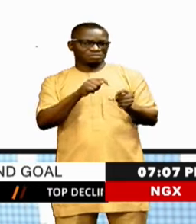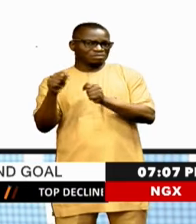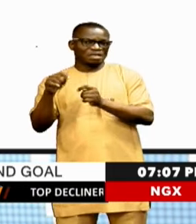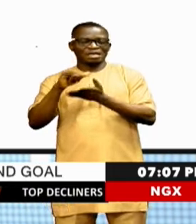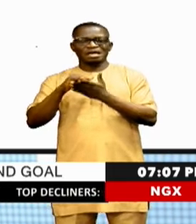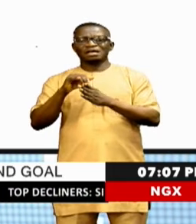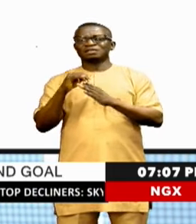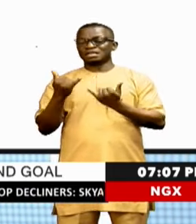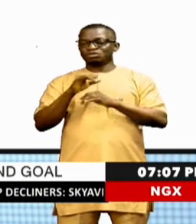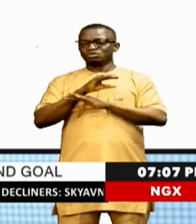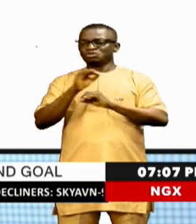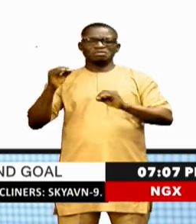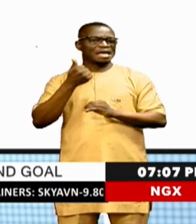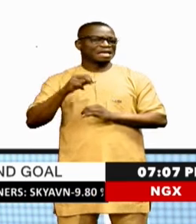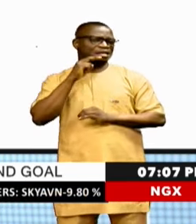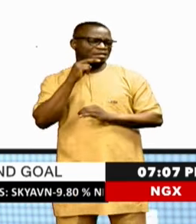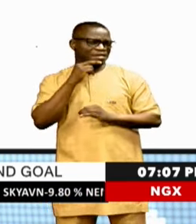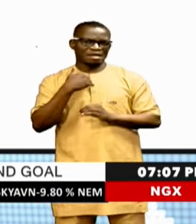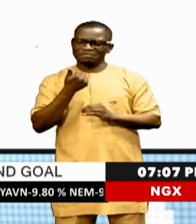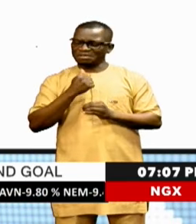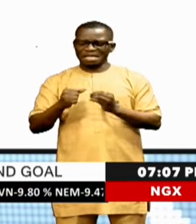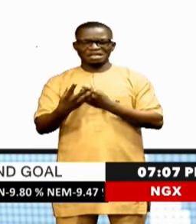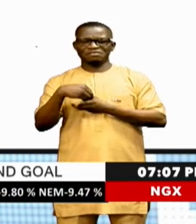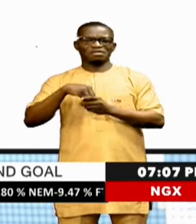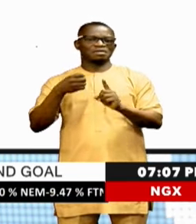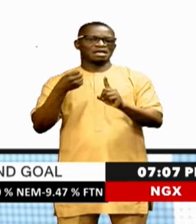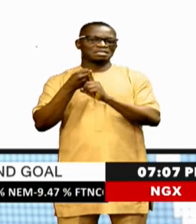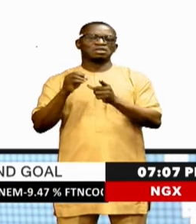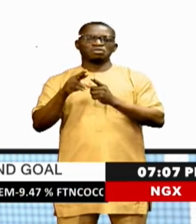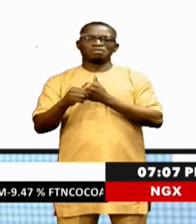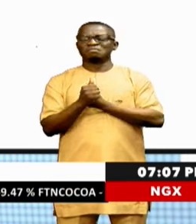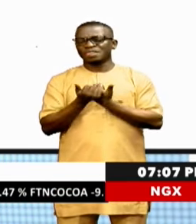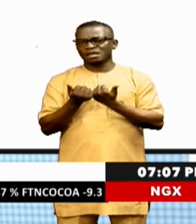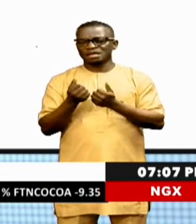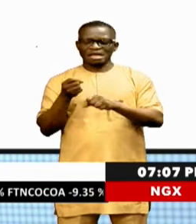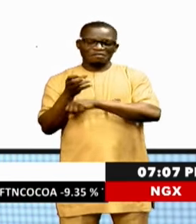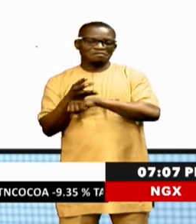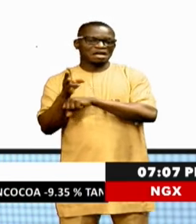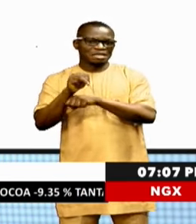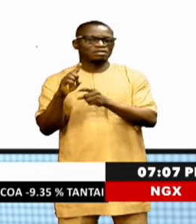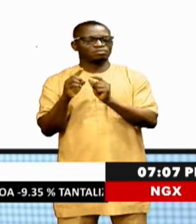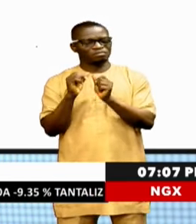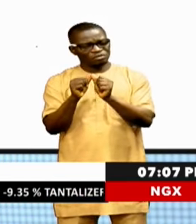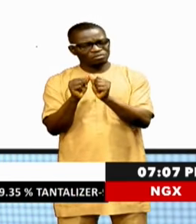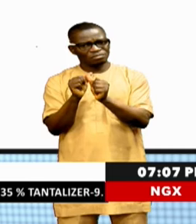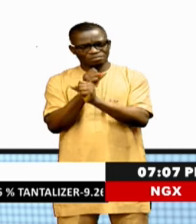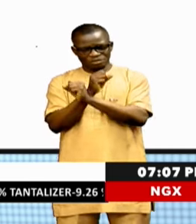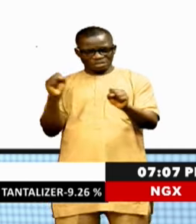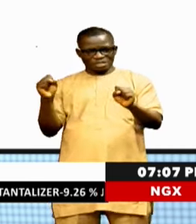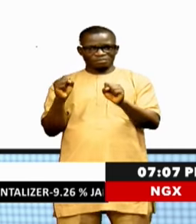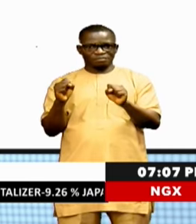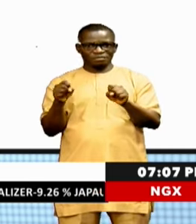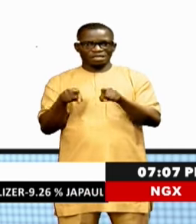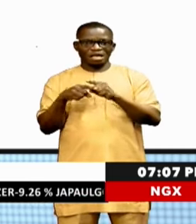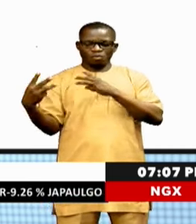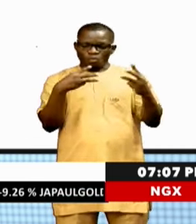Nigerian has witnessed any form of accident or injury. He advised them to continue to remain safe while the war lasts